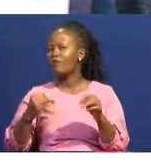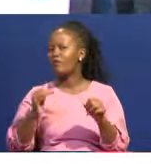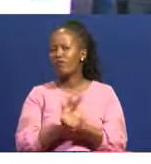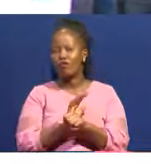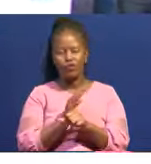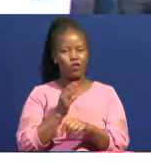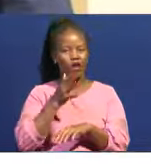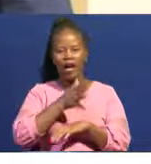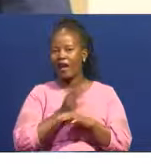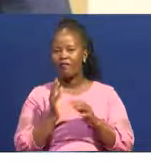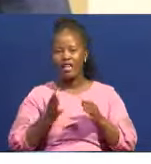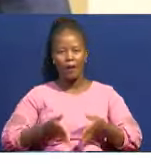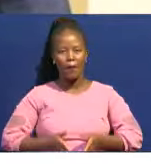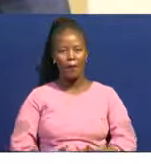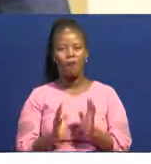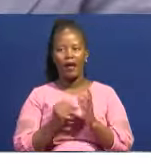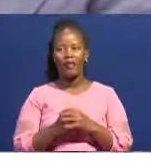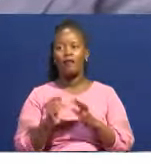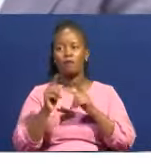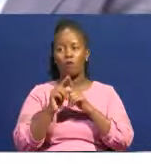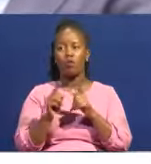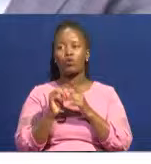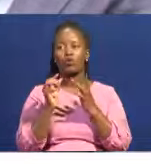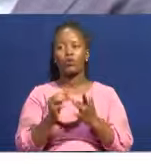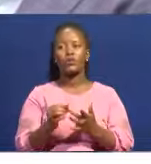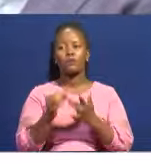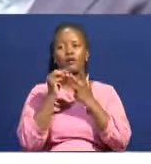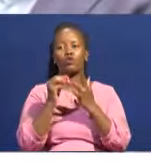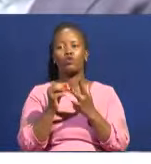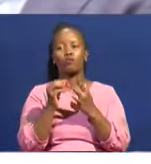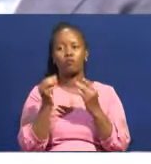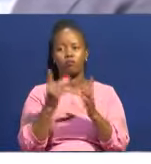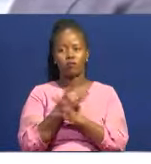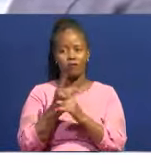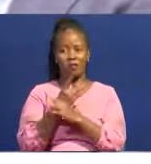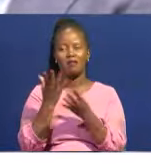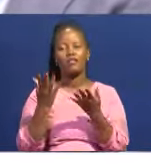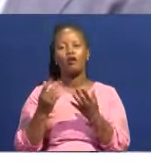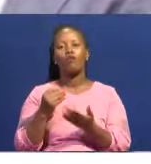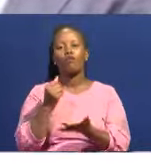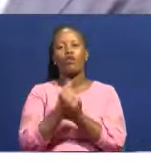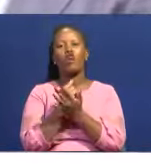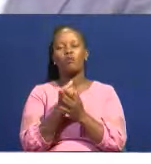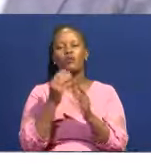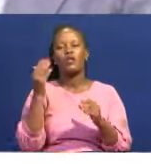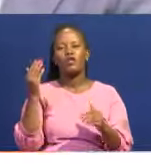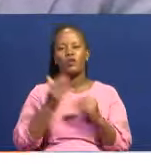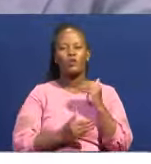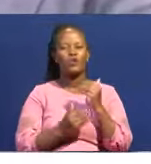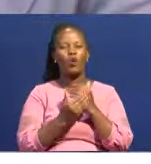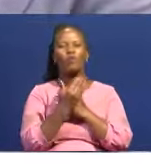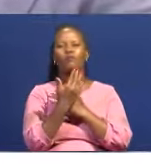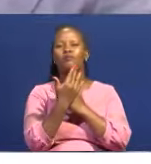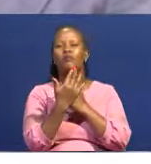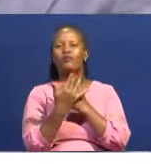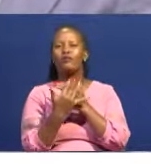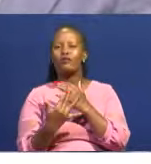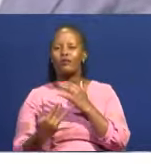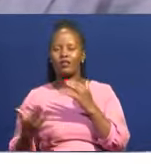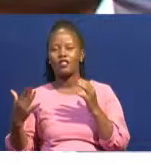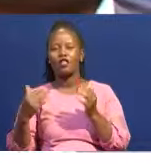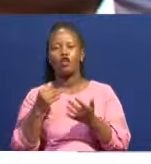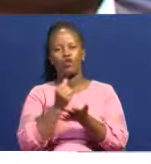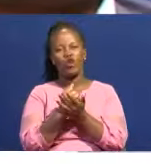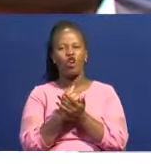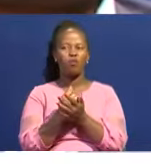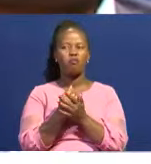in the last year. The special garments will aid in preventing excess bleeding among mothers by ensuring the circulation of blood